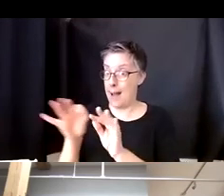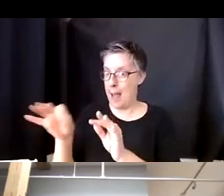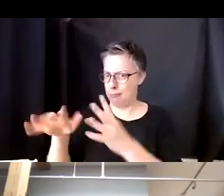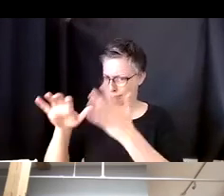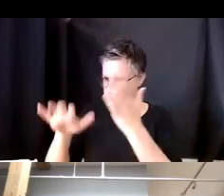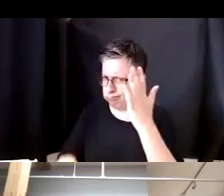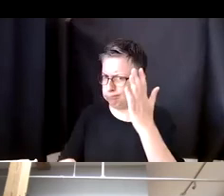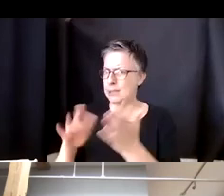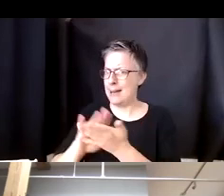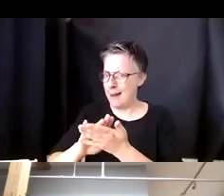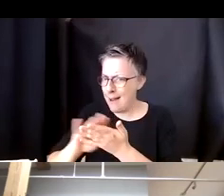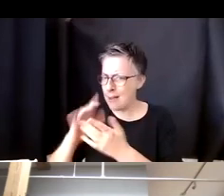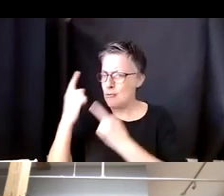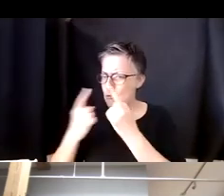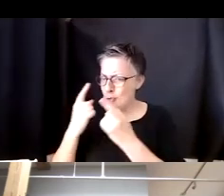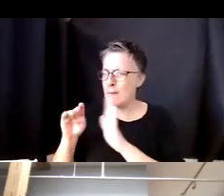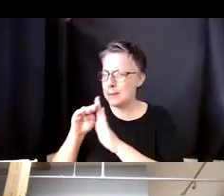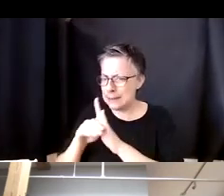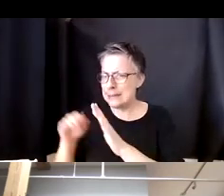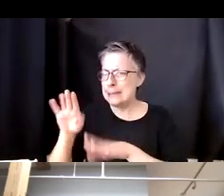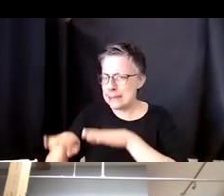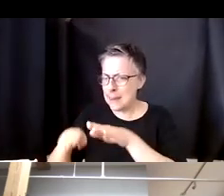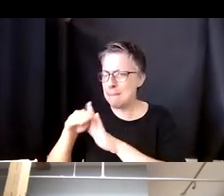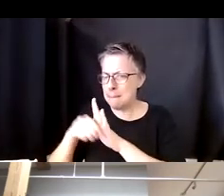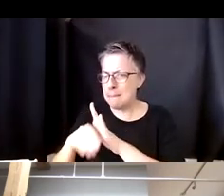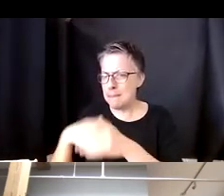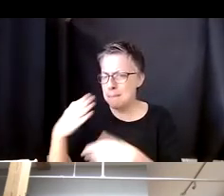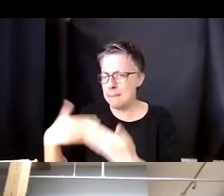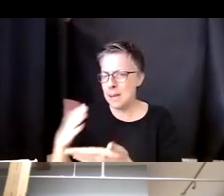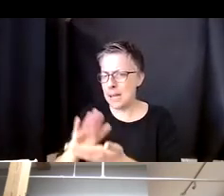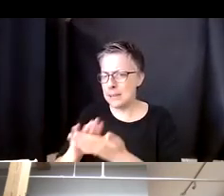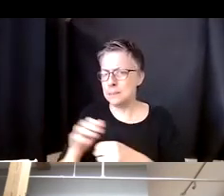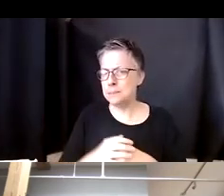nice, thoughtful, step-by-step process.